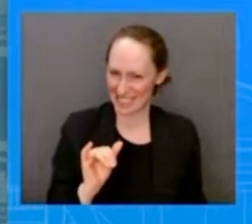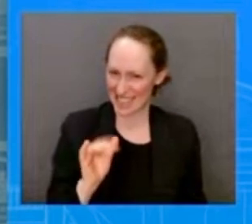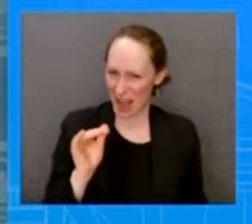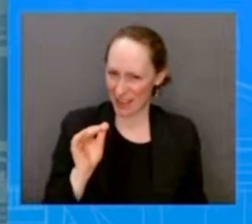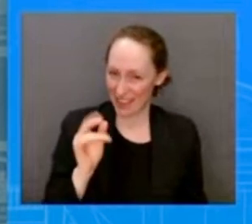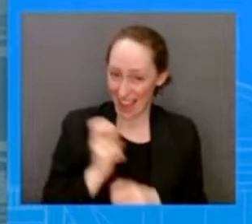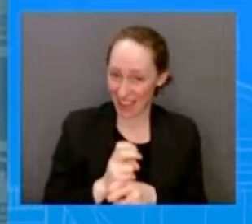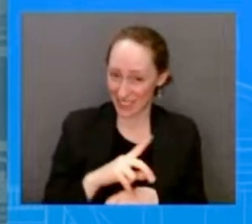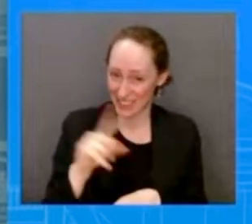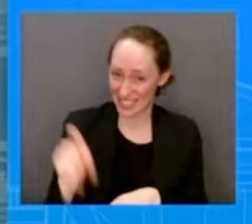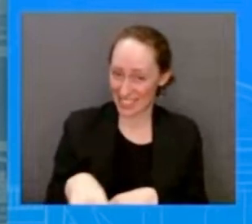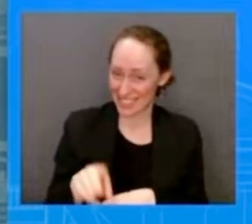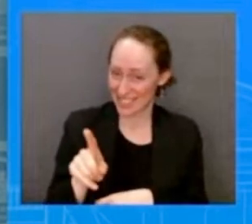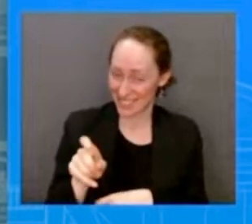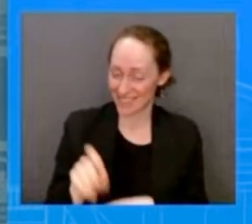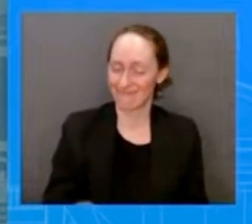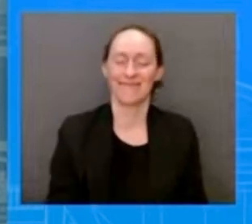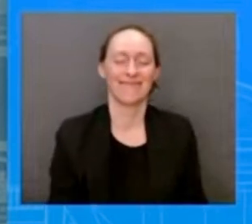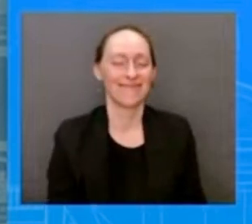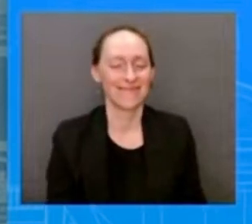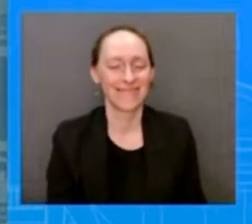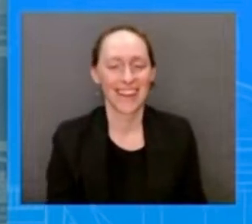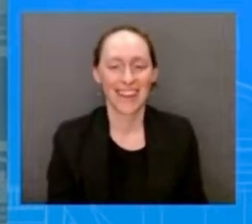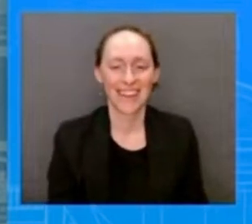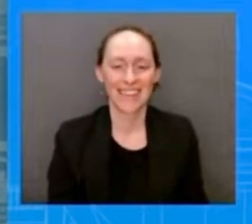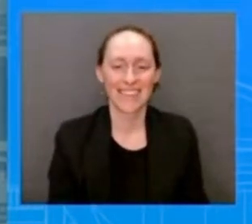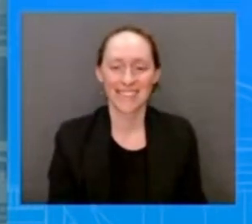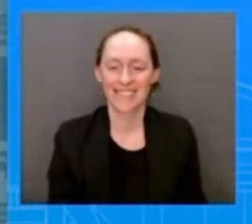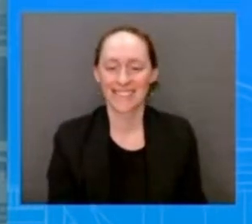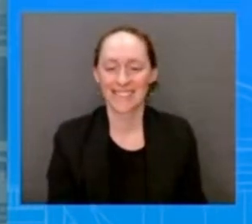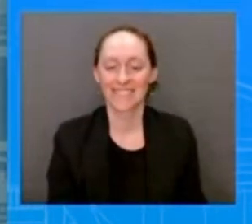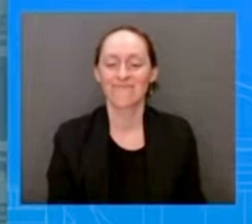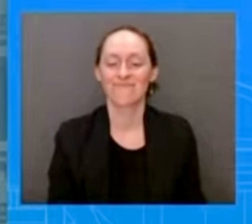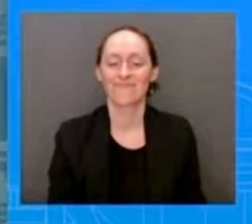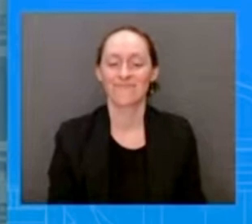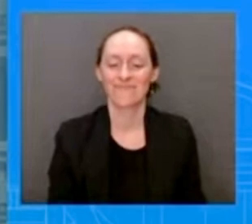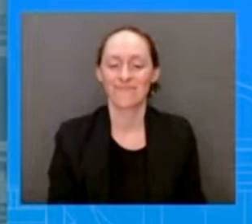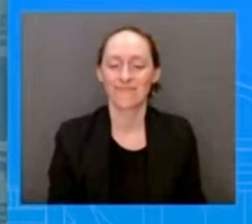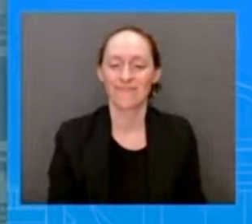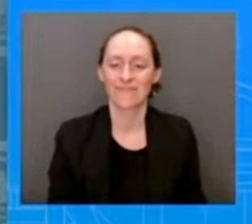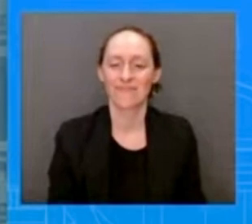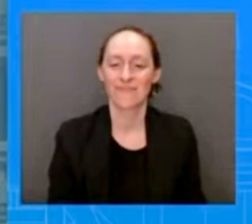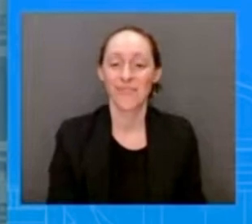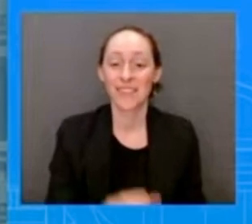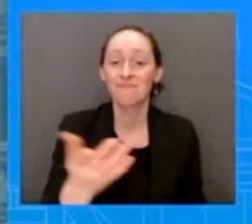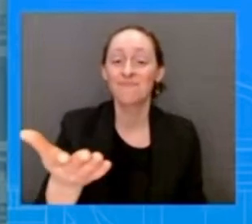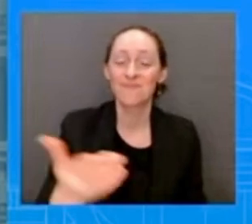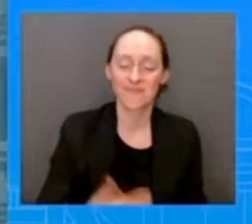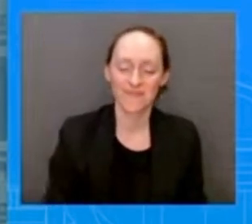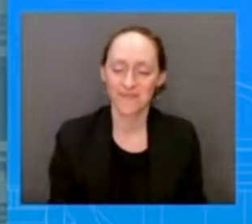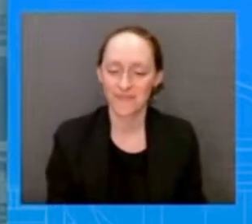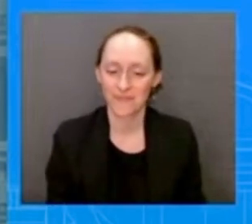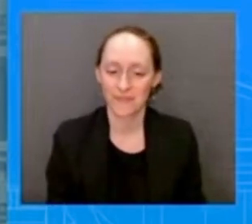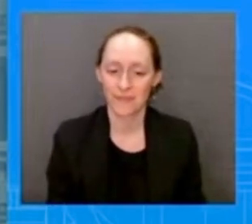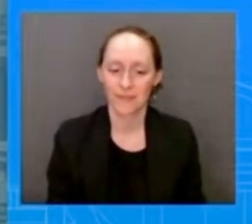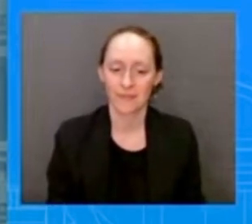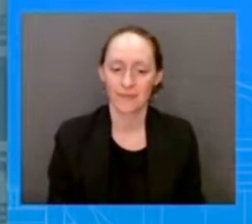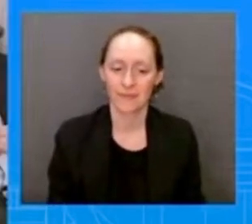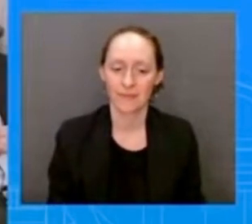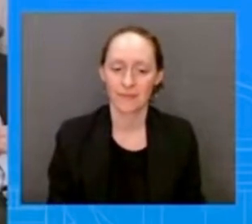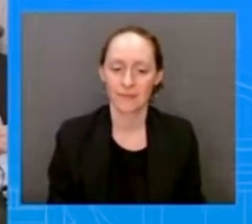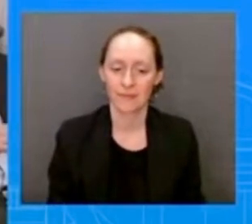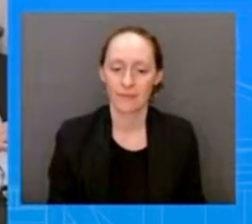tell me. I don't want to say the next word that I want to say to that. Okay. Thank you. Zeke, the floor is yours. Thanks, great. Welcome back,